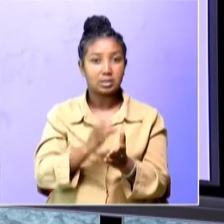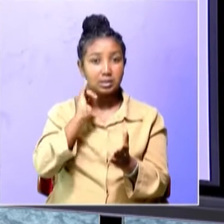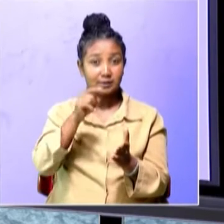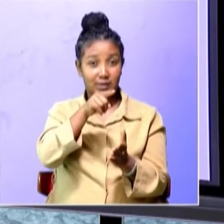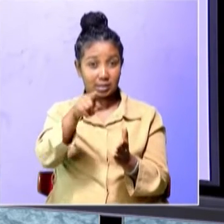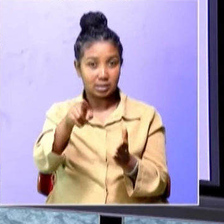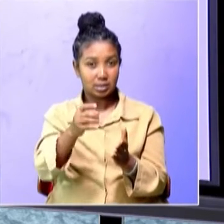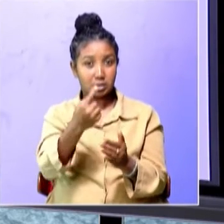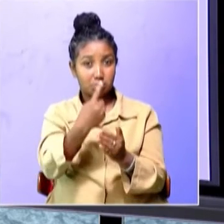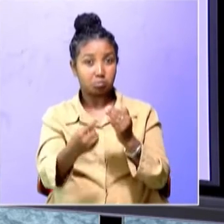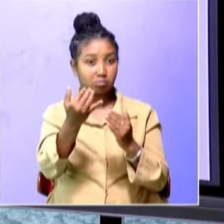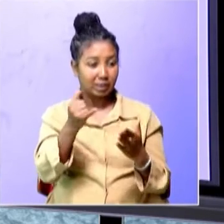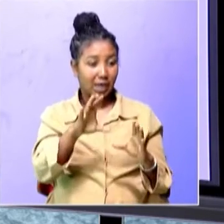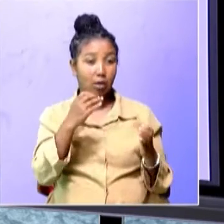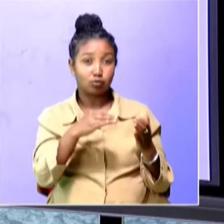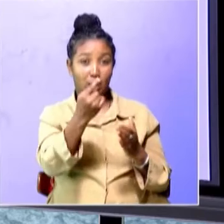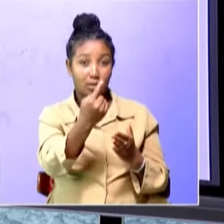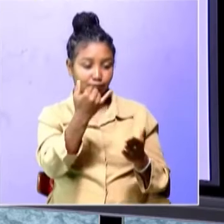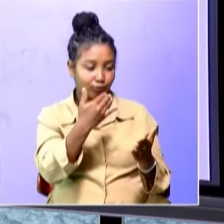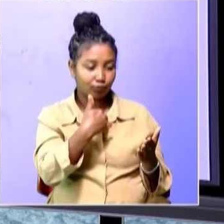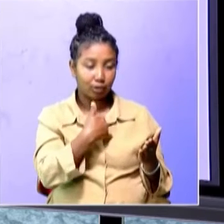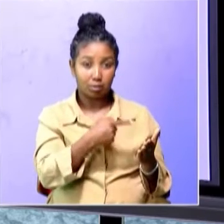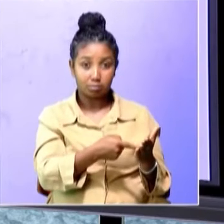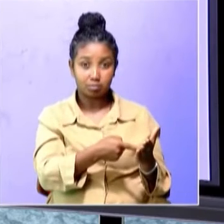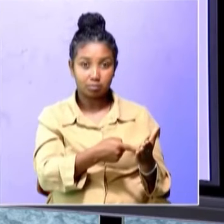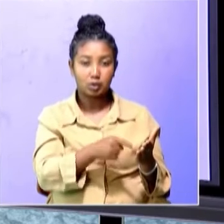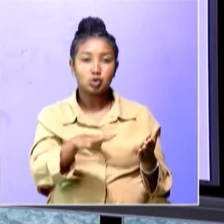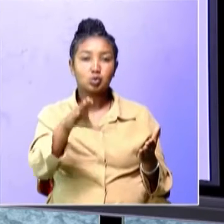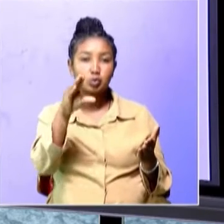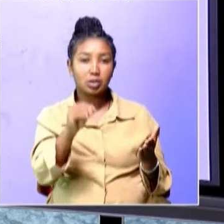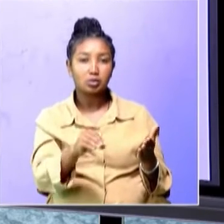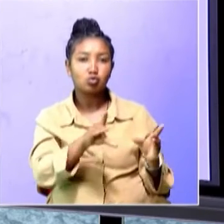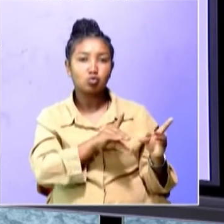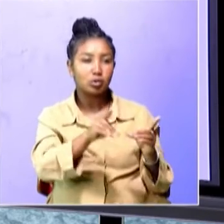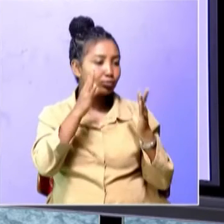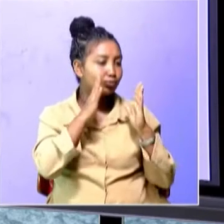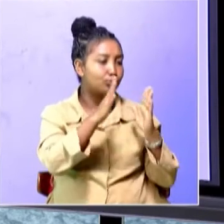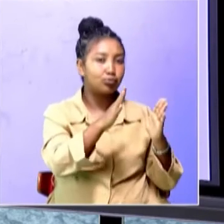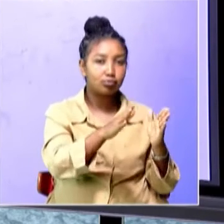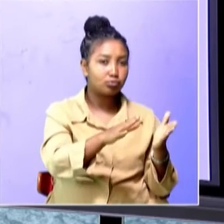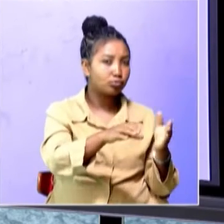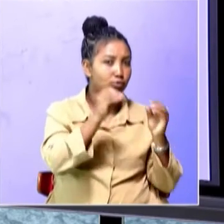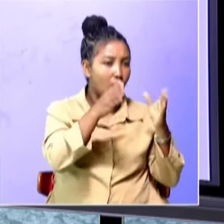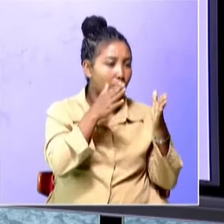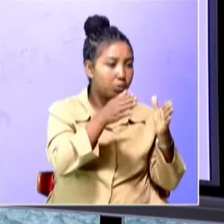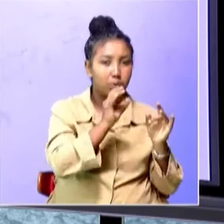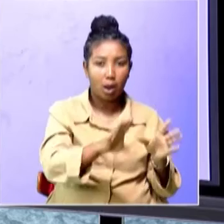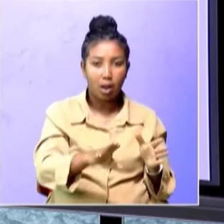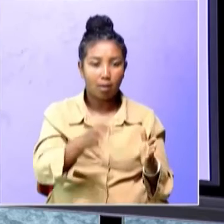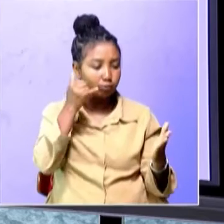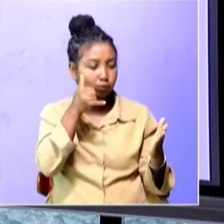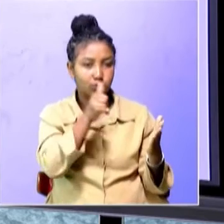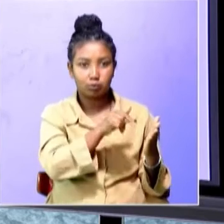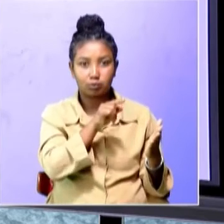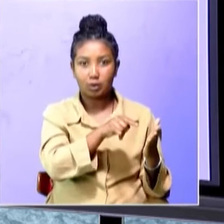if there is a single phone in a classroom, all right, students do not give attention to the teacher or the